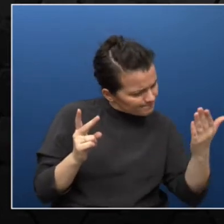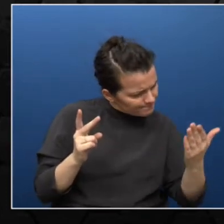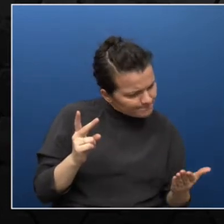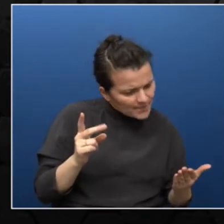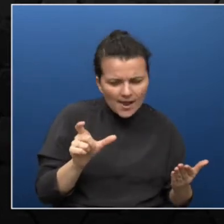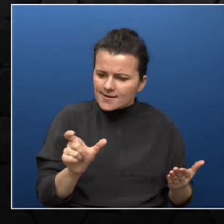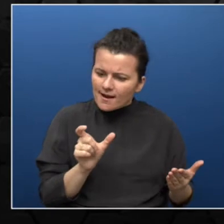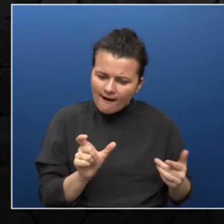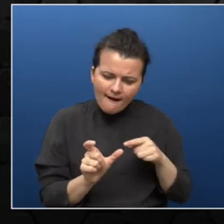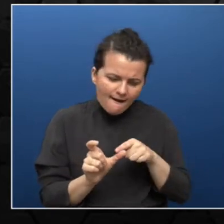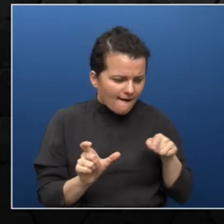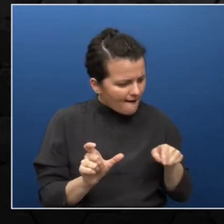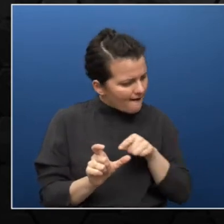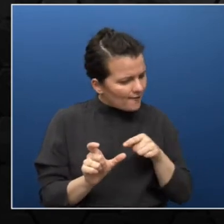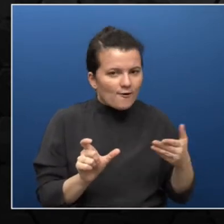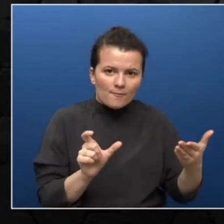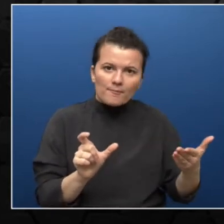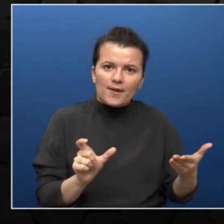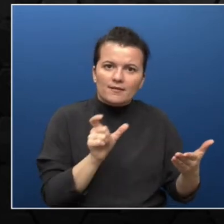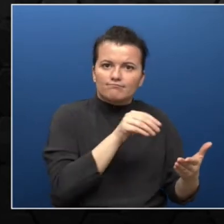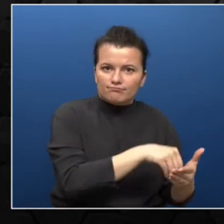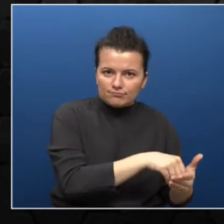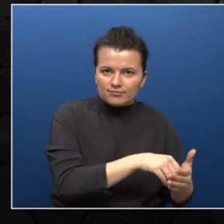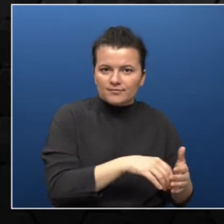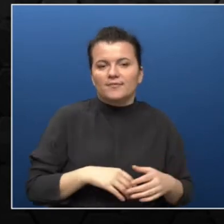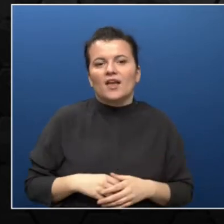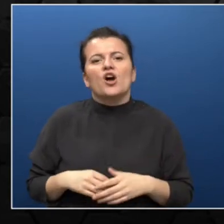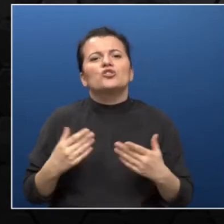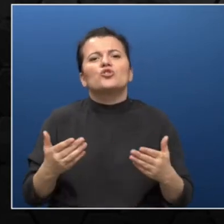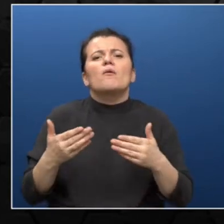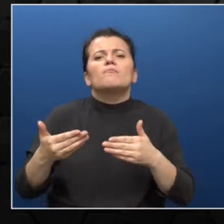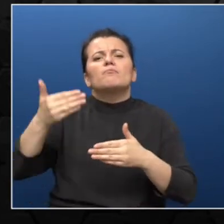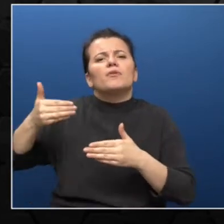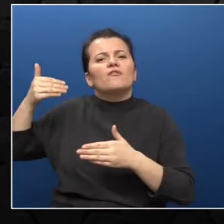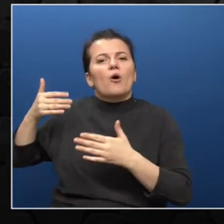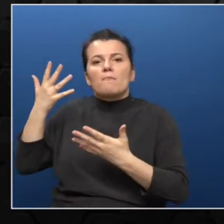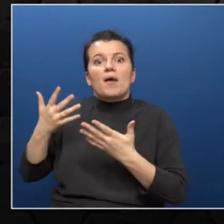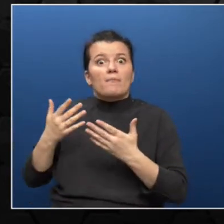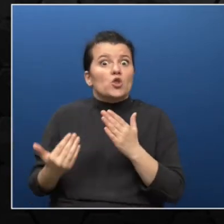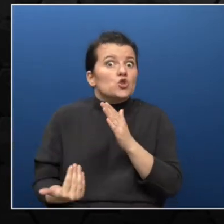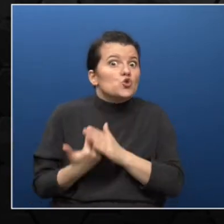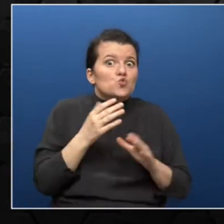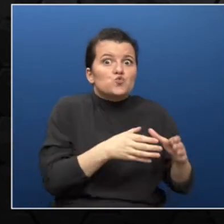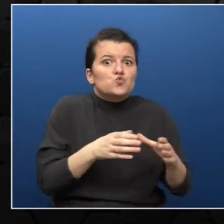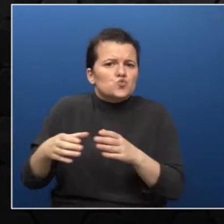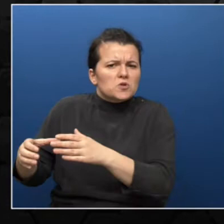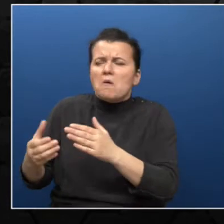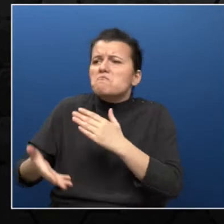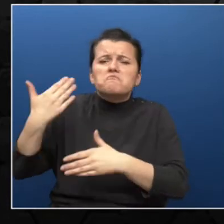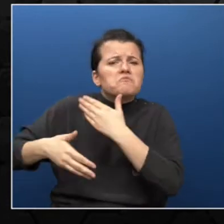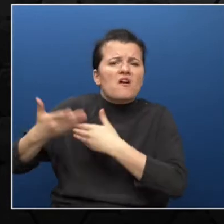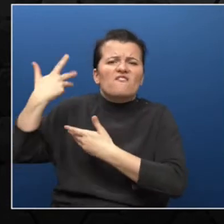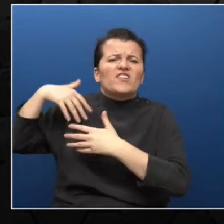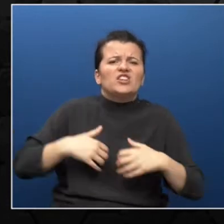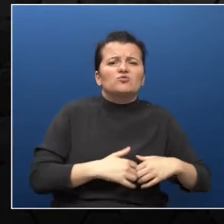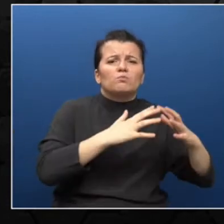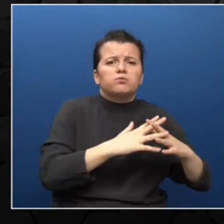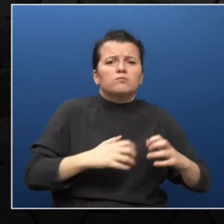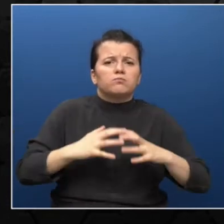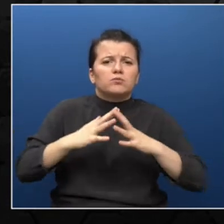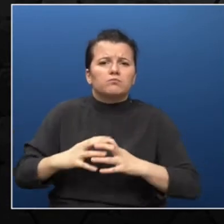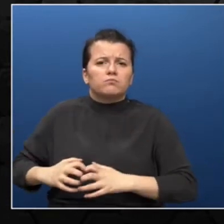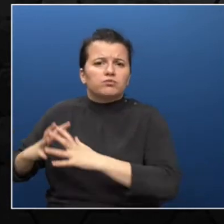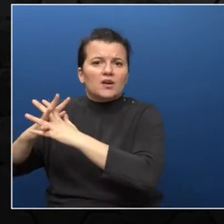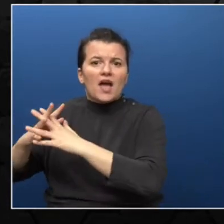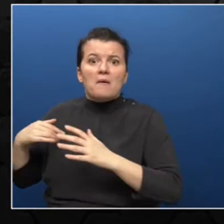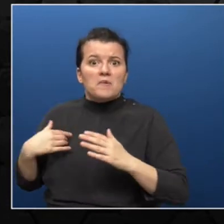that previous people have done and had in a data set. So if there is a data set where a person said bad is a negative sense, you